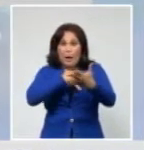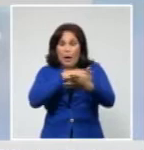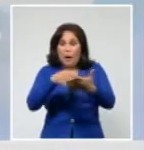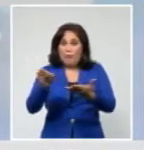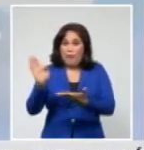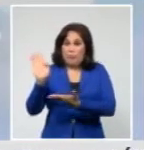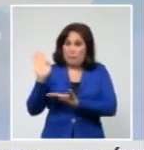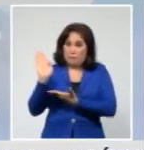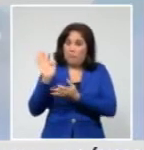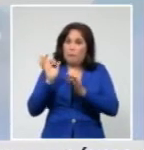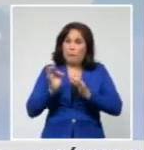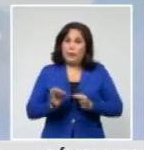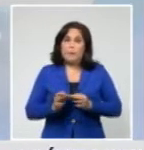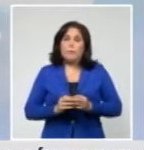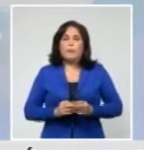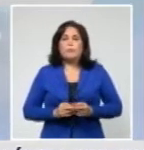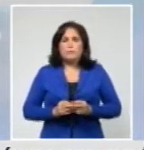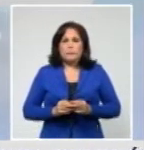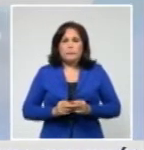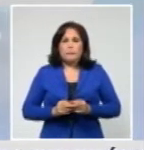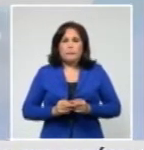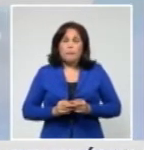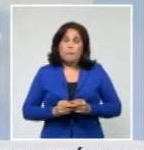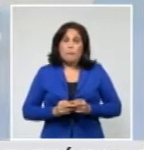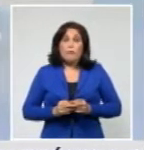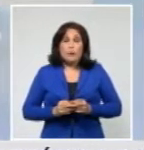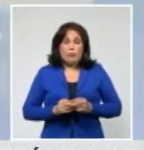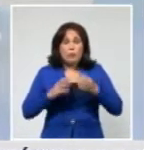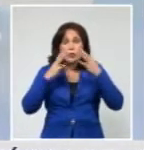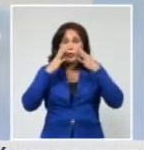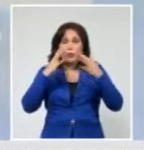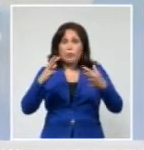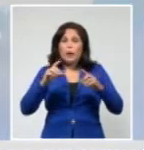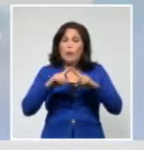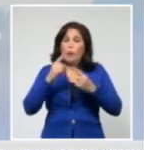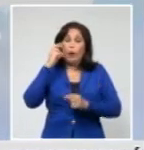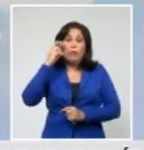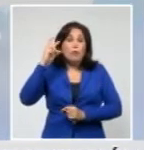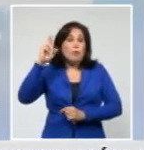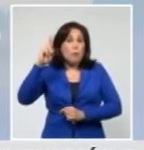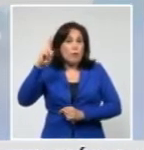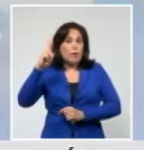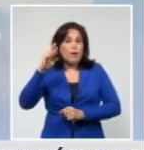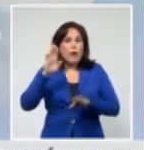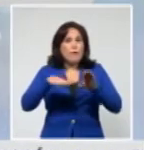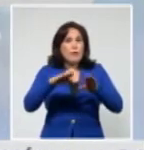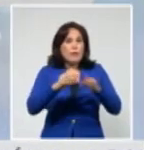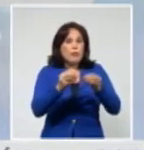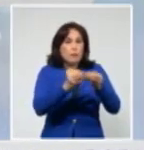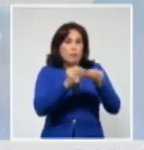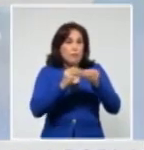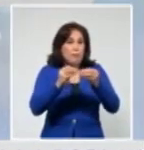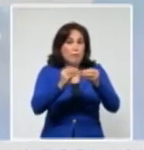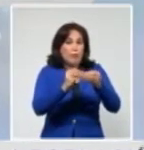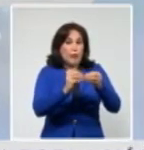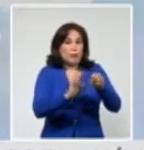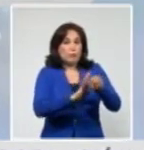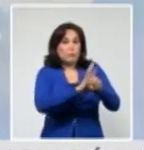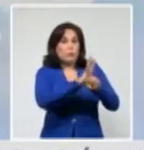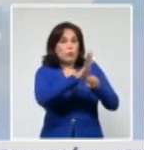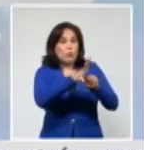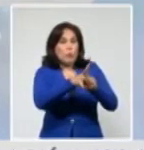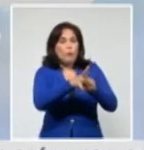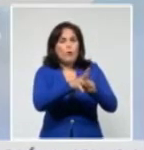638 of these 656 are clinically stable. Yesterday, 2 patients died as a result